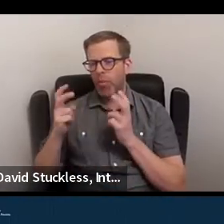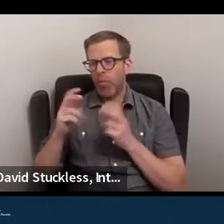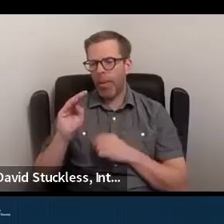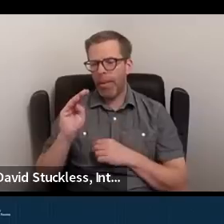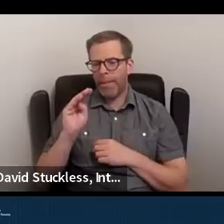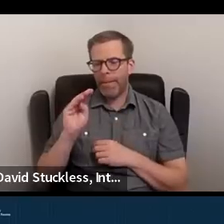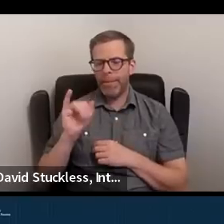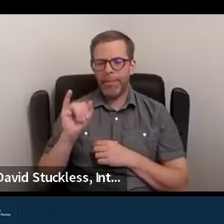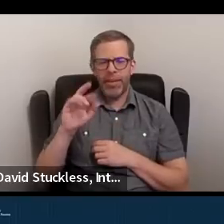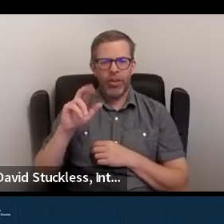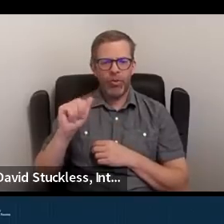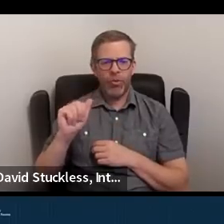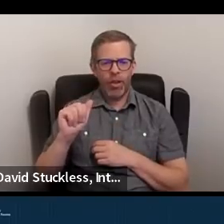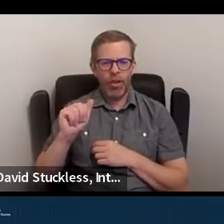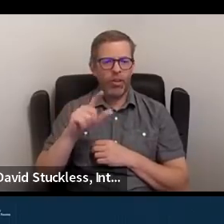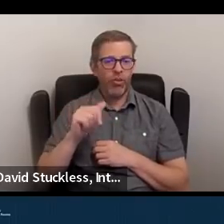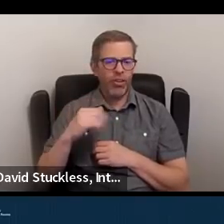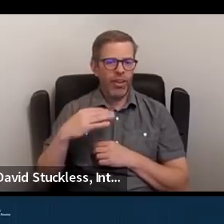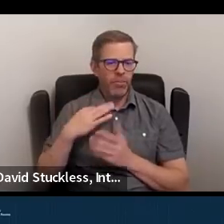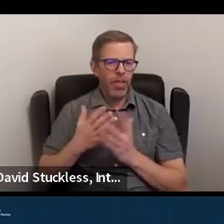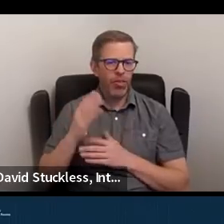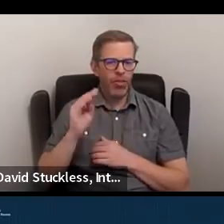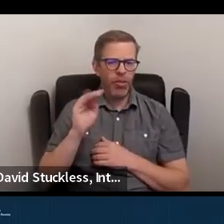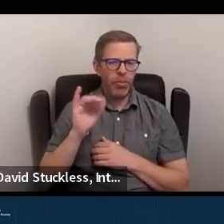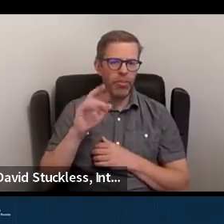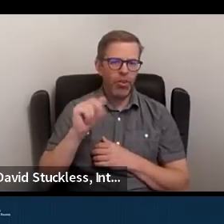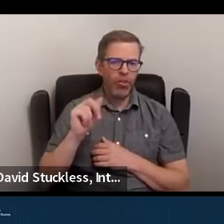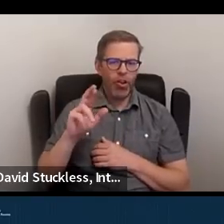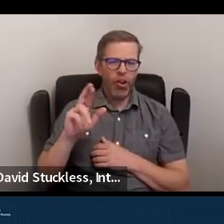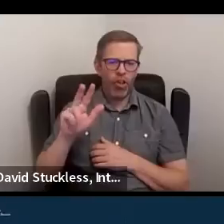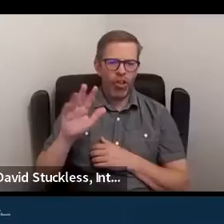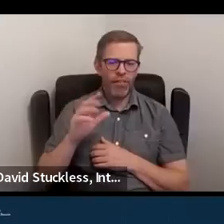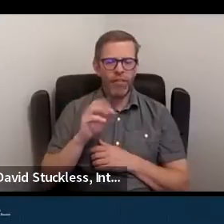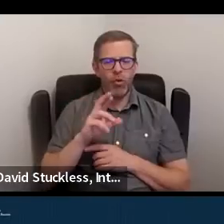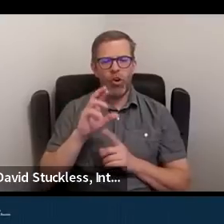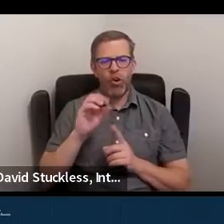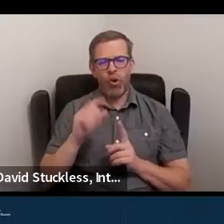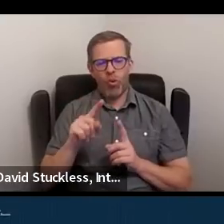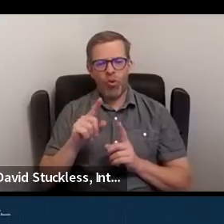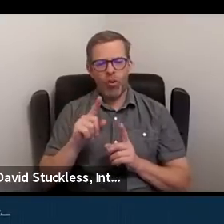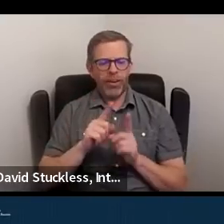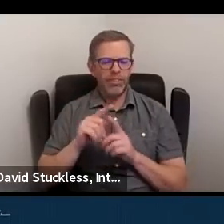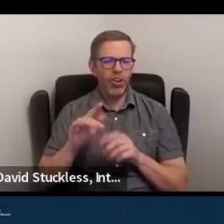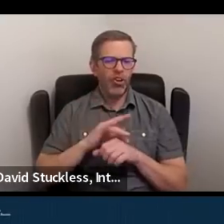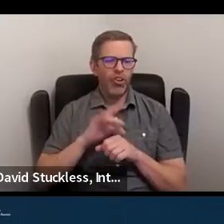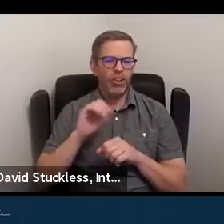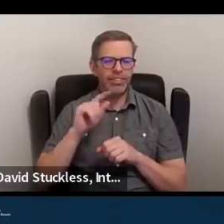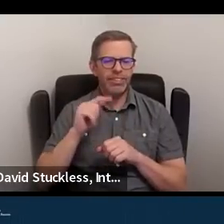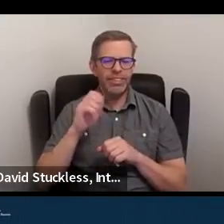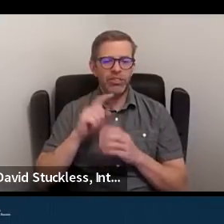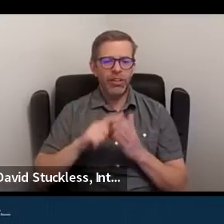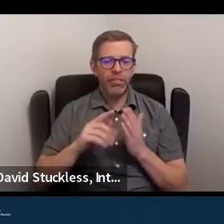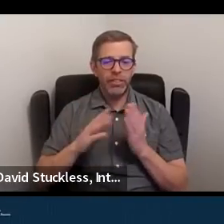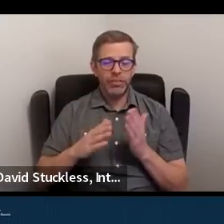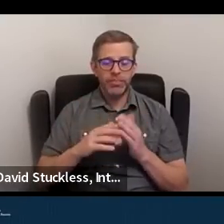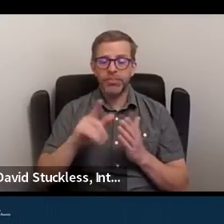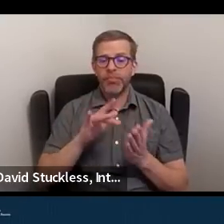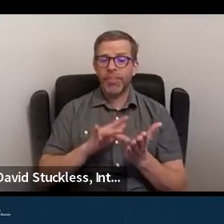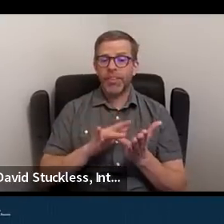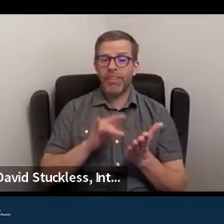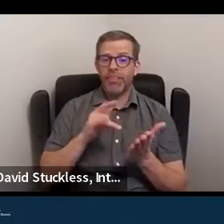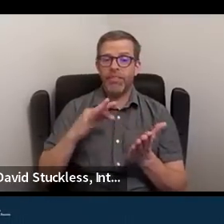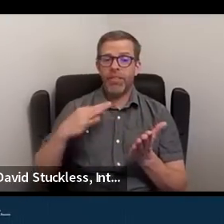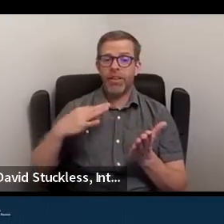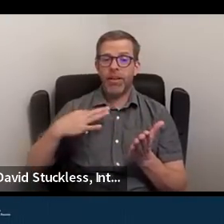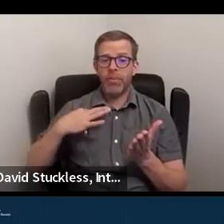MIRA. So you could apply to the MIRA R35 or the R01 as an early stage investigator. Now, the advantages of applying